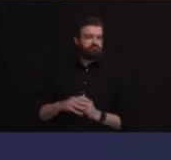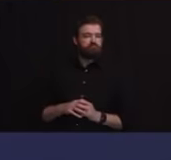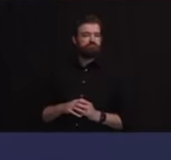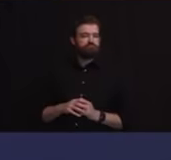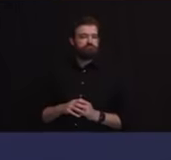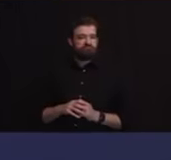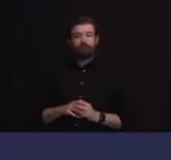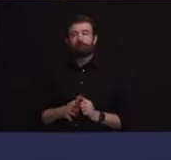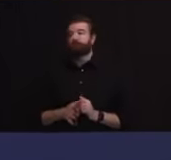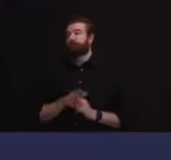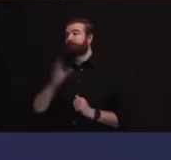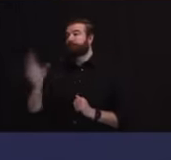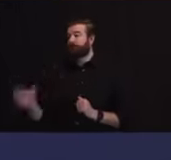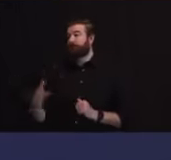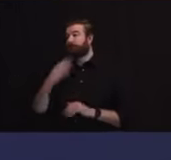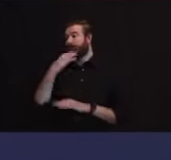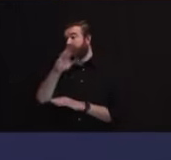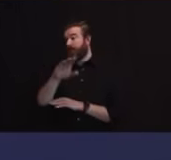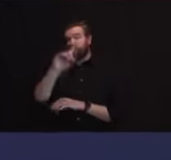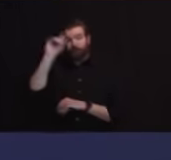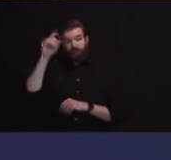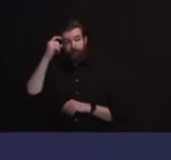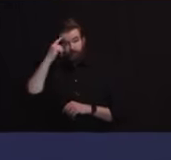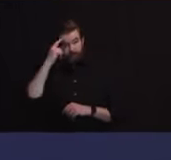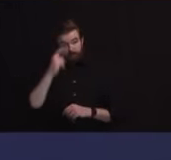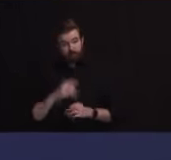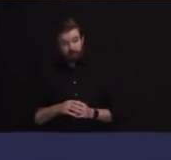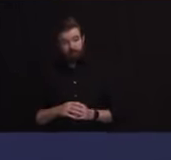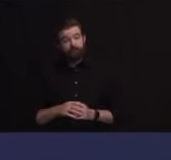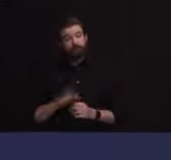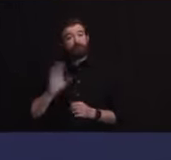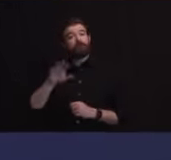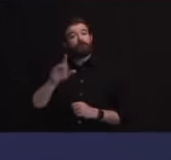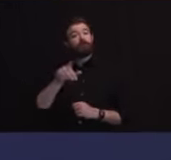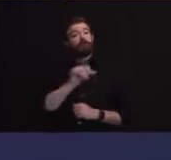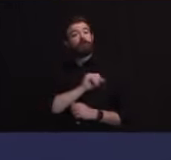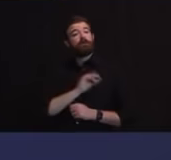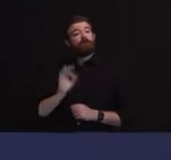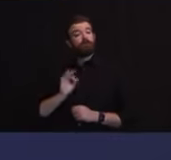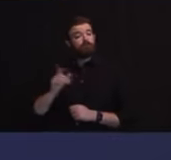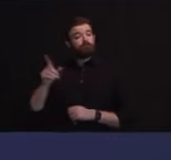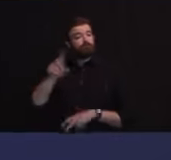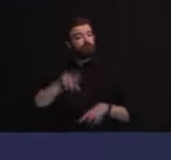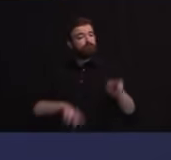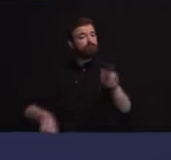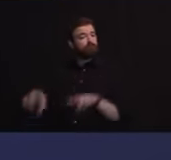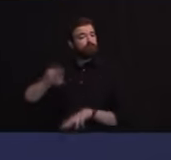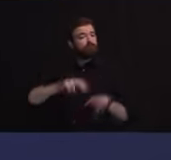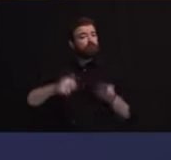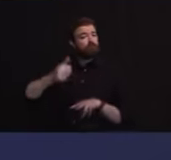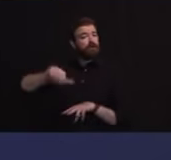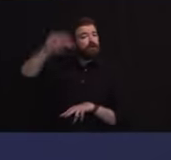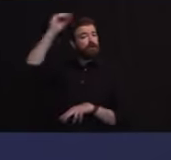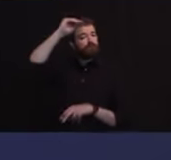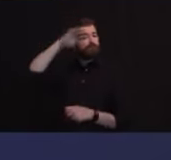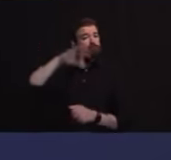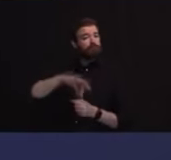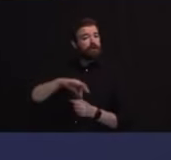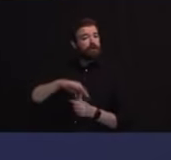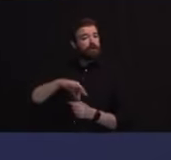Good afternoon. I'm wondering, have you or your staff reviewed any opinion polls on reopening commission? Hold on one second.